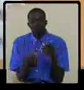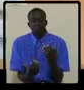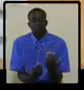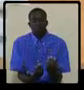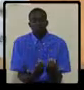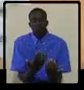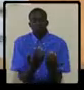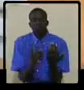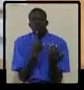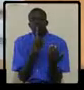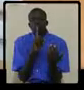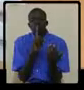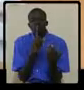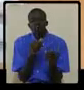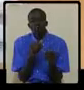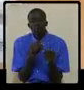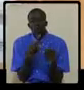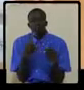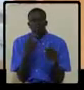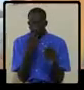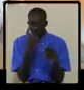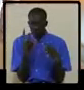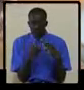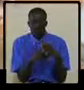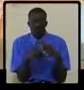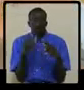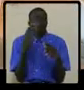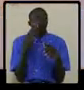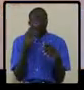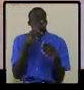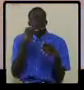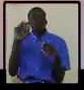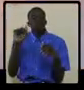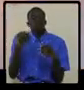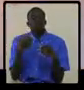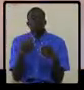Let's see what happens when sodium burns with oxygen.